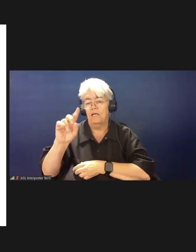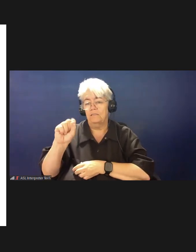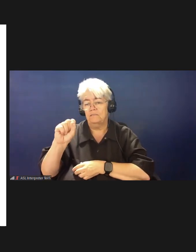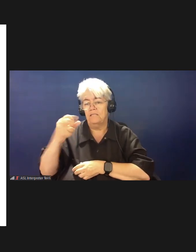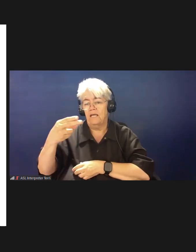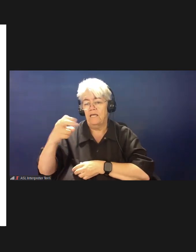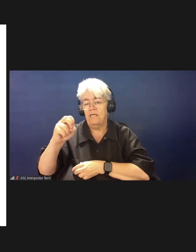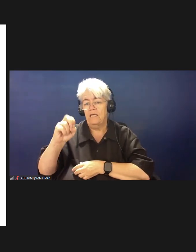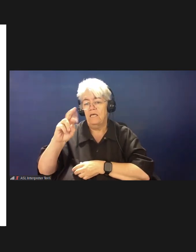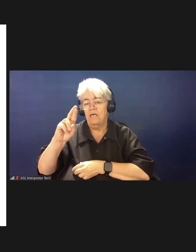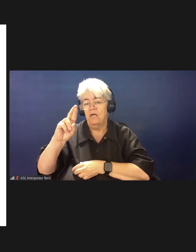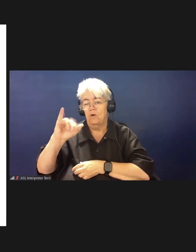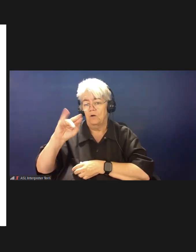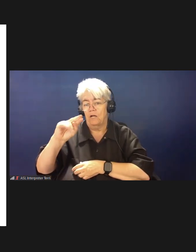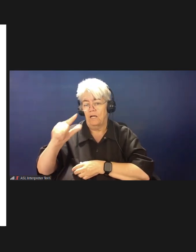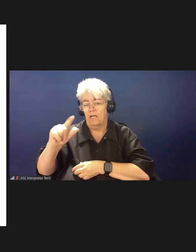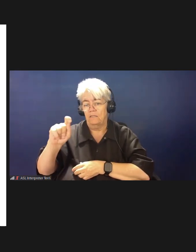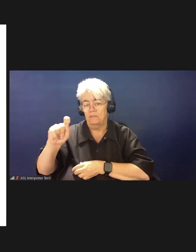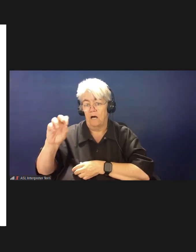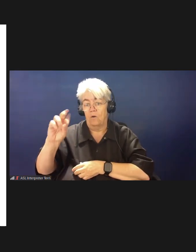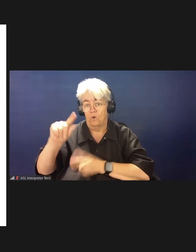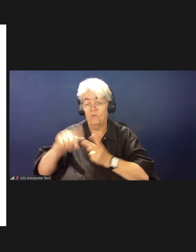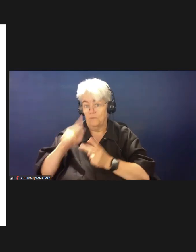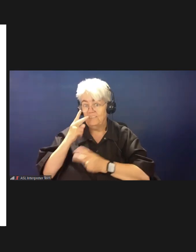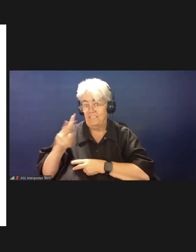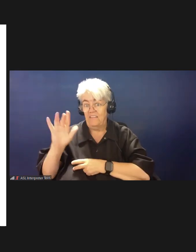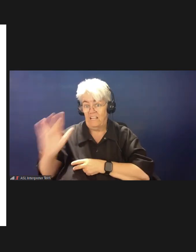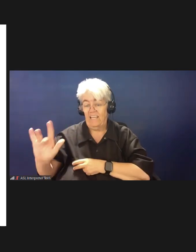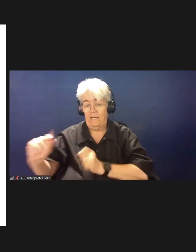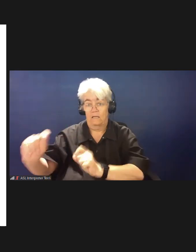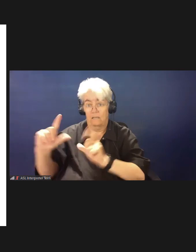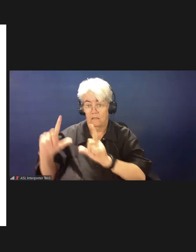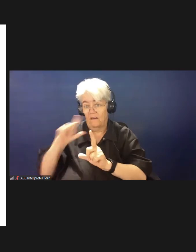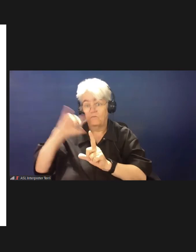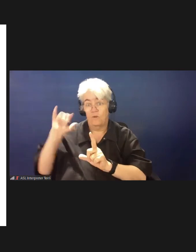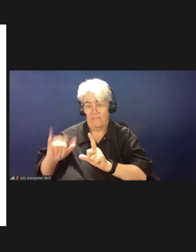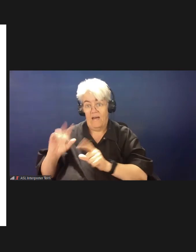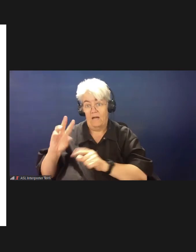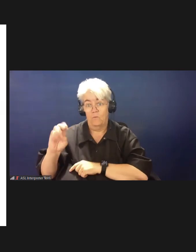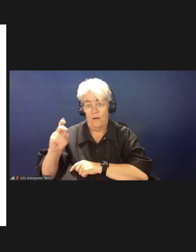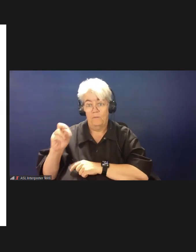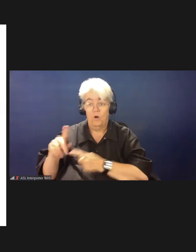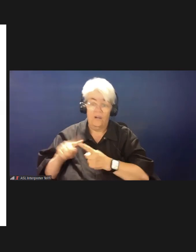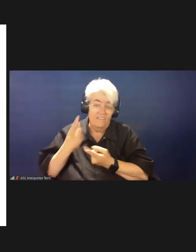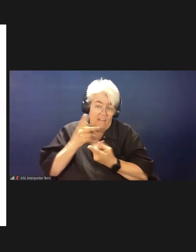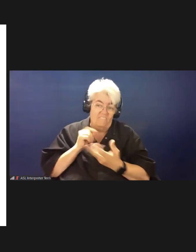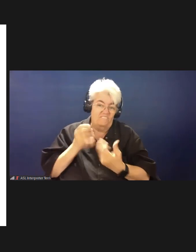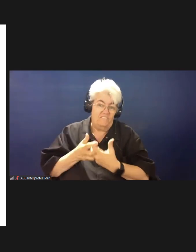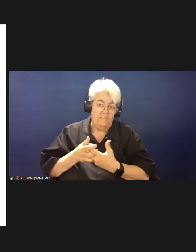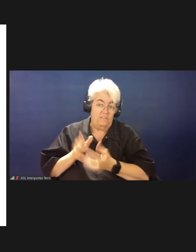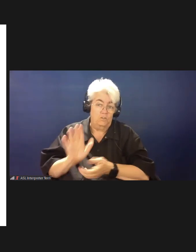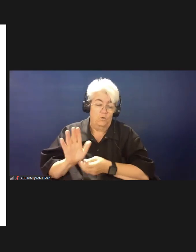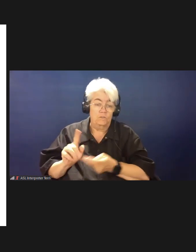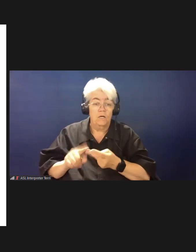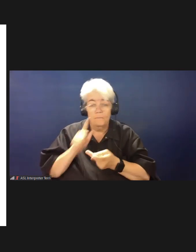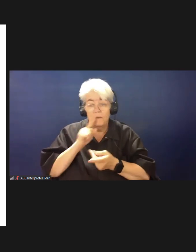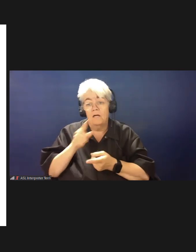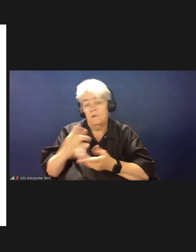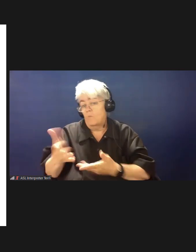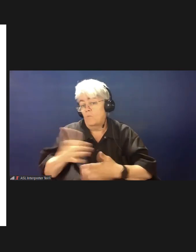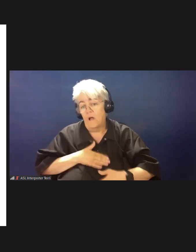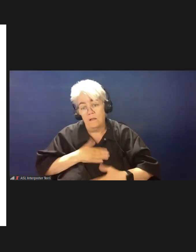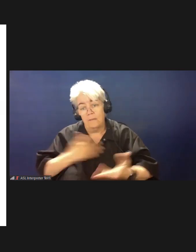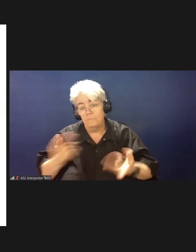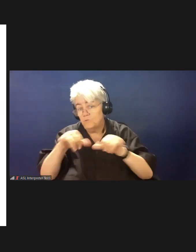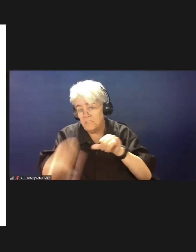the link to that webinar if that suits your needs more appropriately. But again, you're welcome to stay with